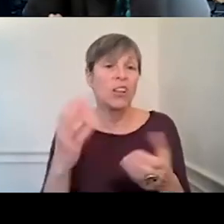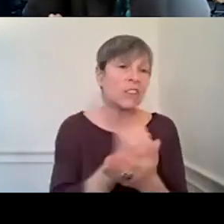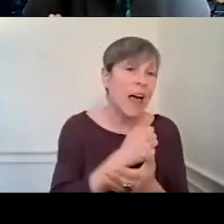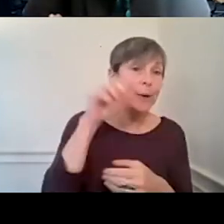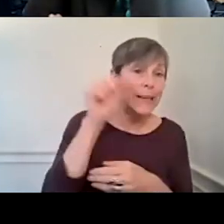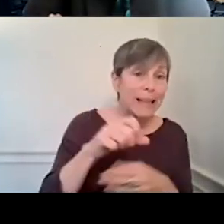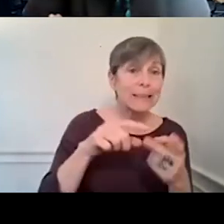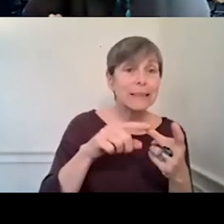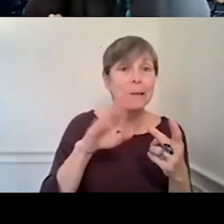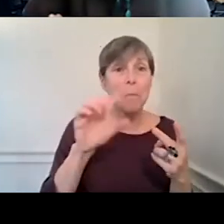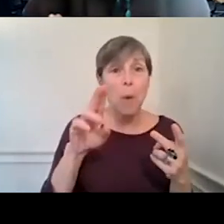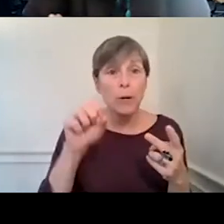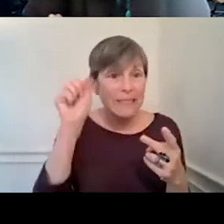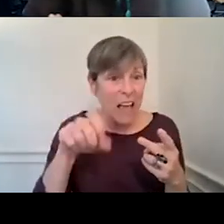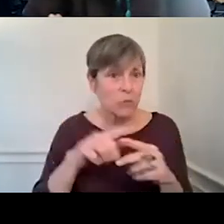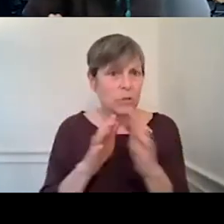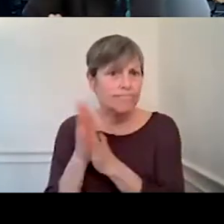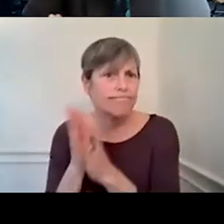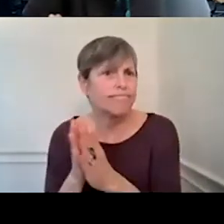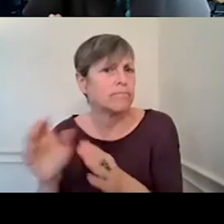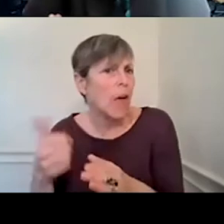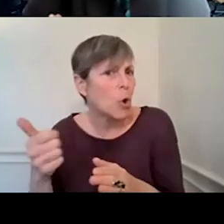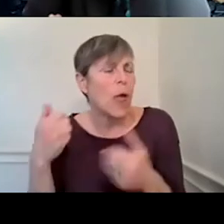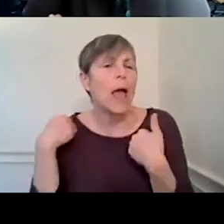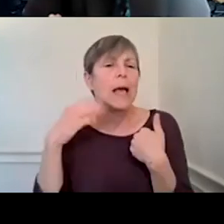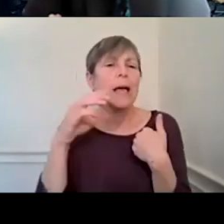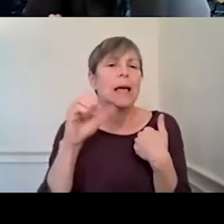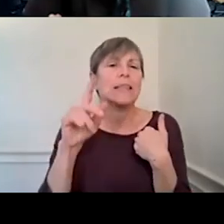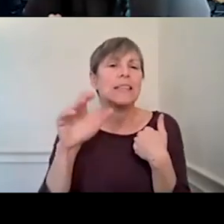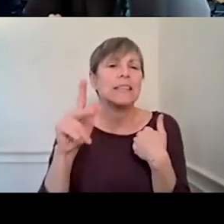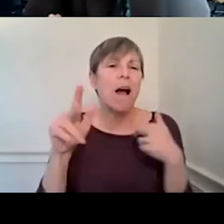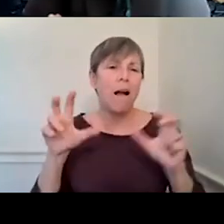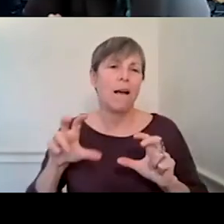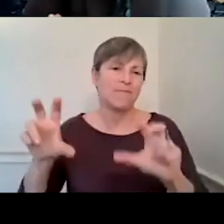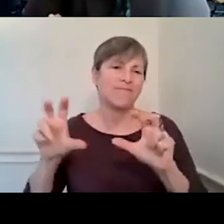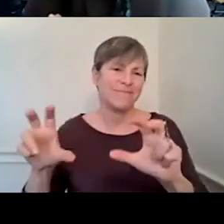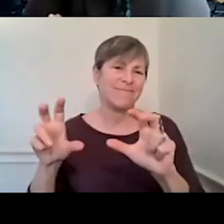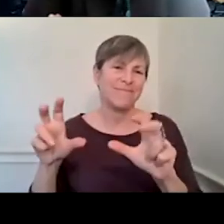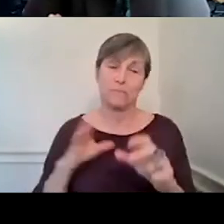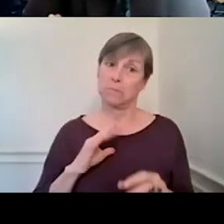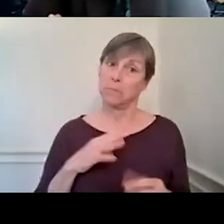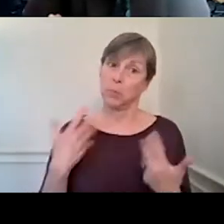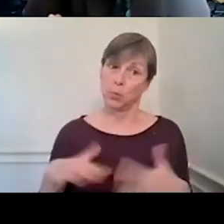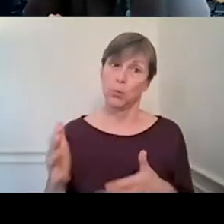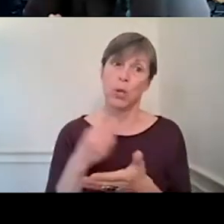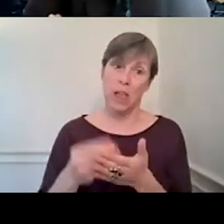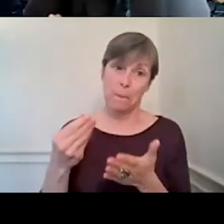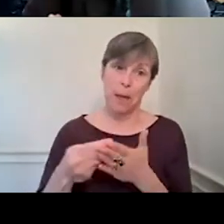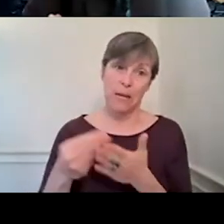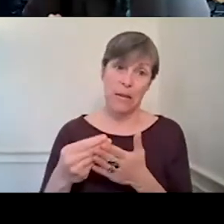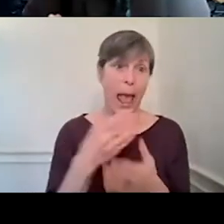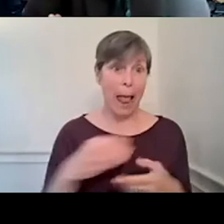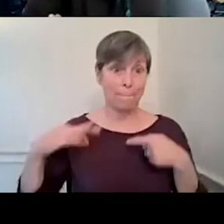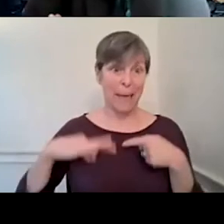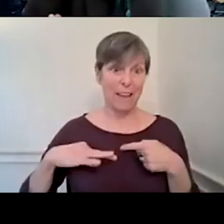in industry, it was, you know, you had stock options, which were very lucrative at the time. And of course, other benefits as well.